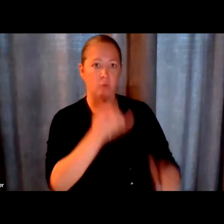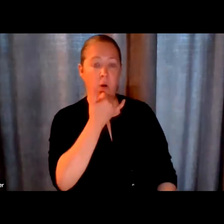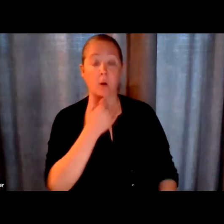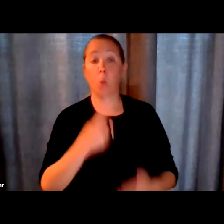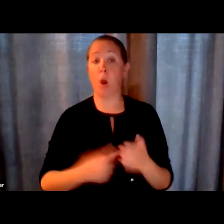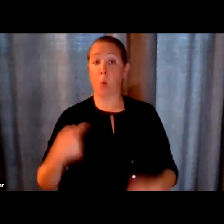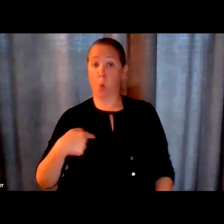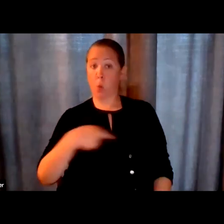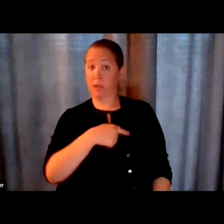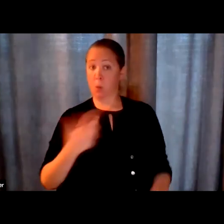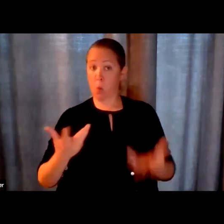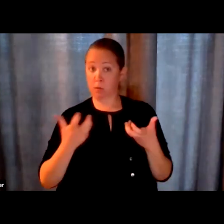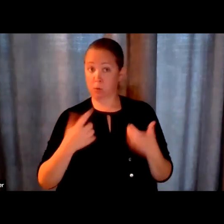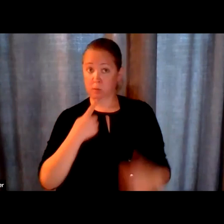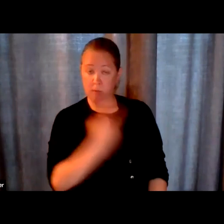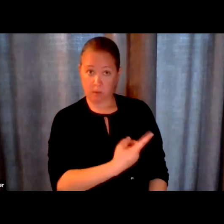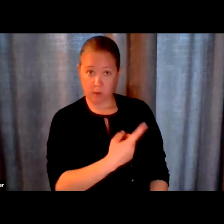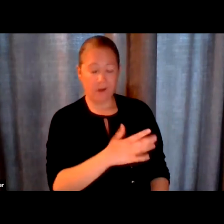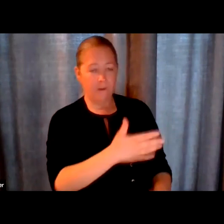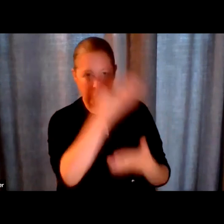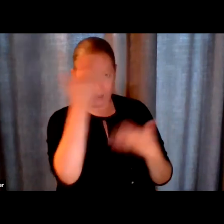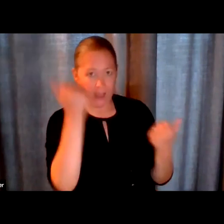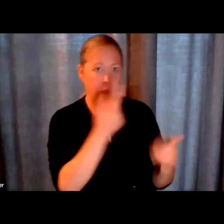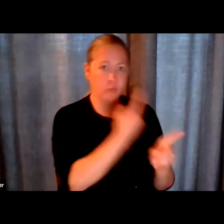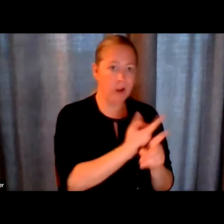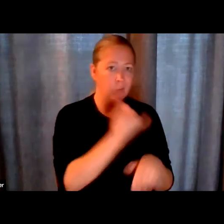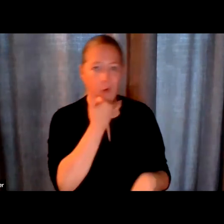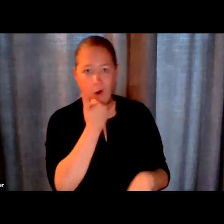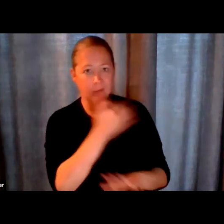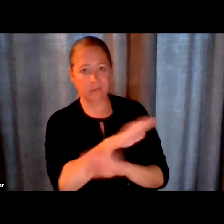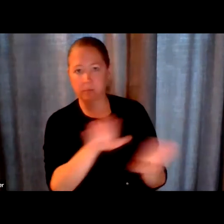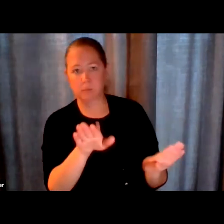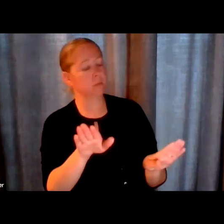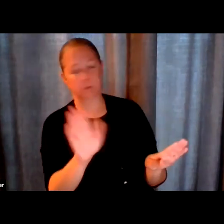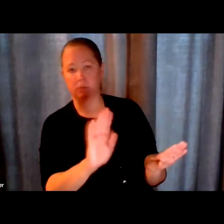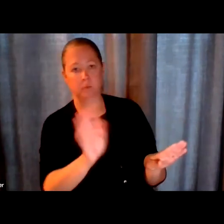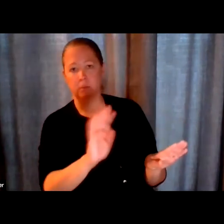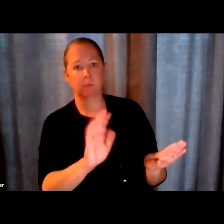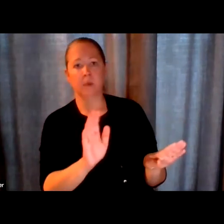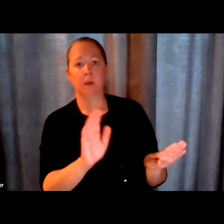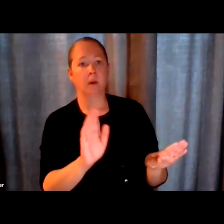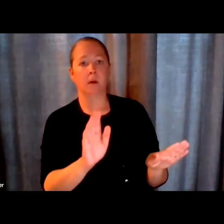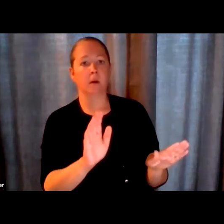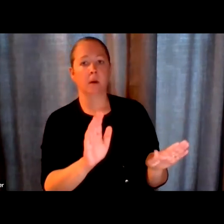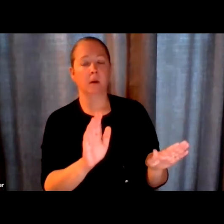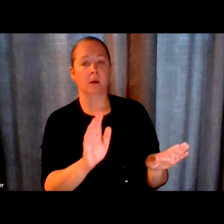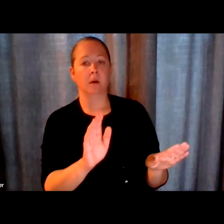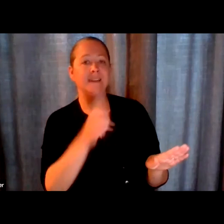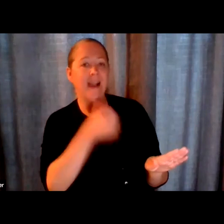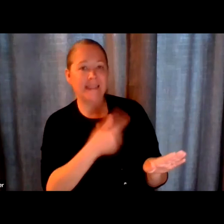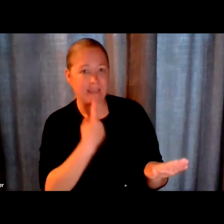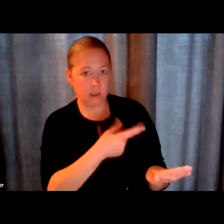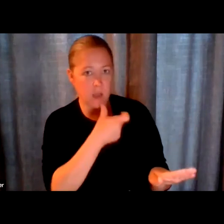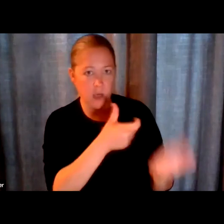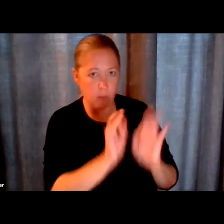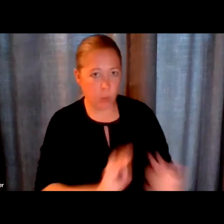is that forget you're wrong or forget other people, not because they're not important, but this is just to speak to a